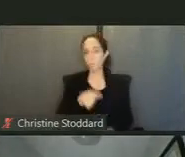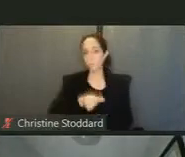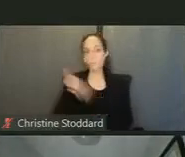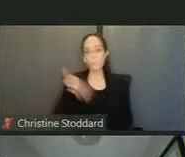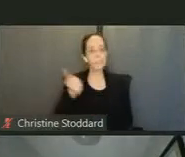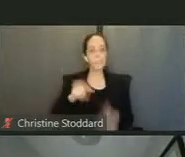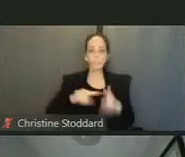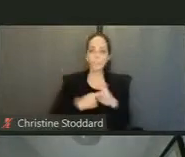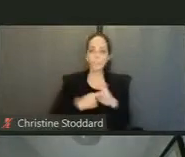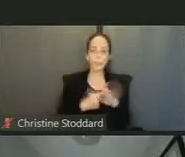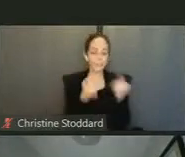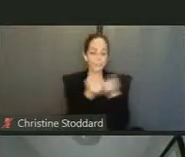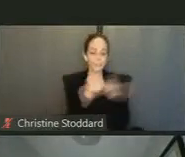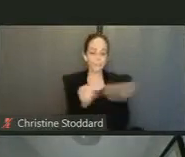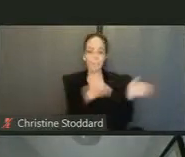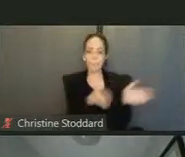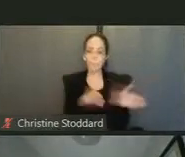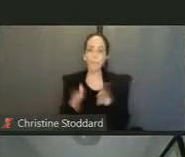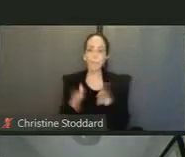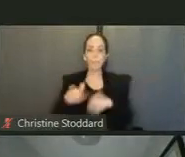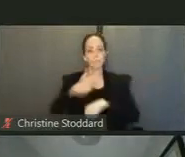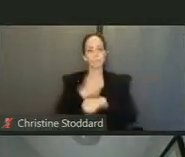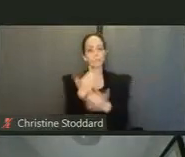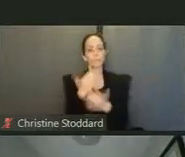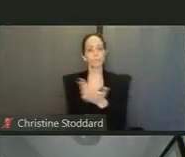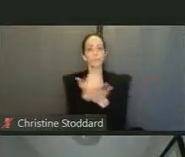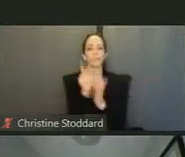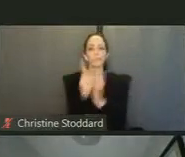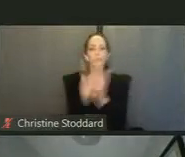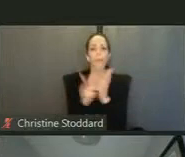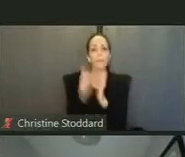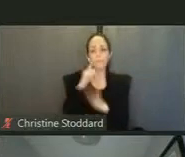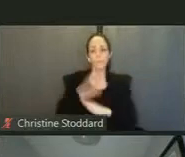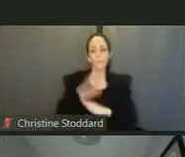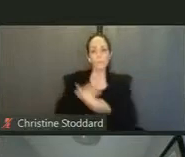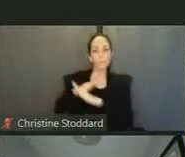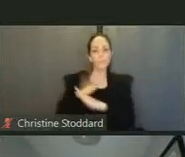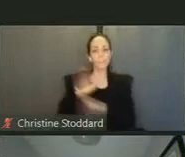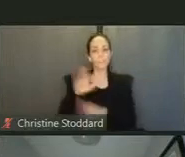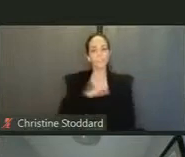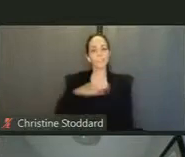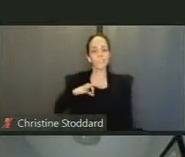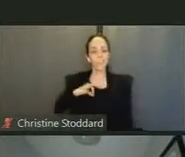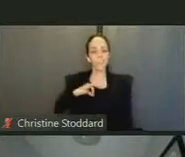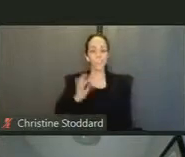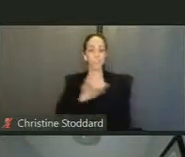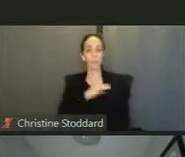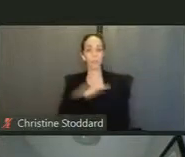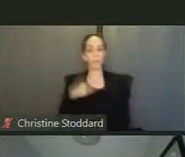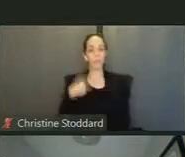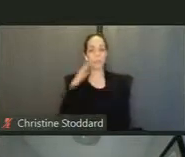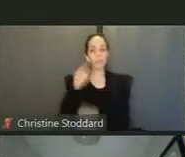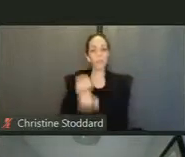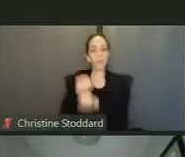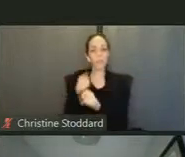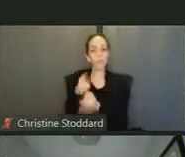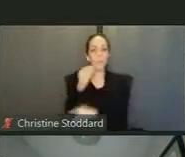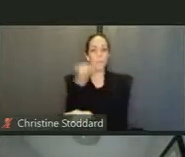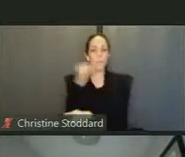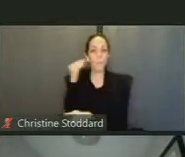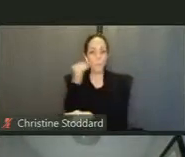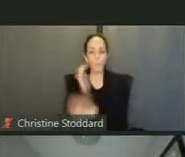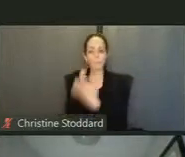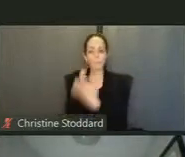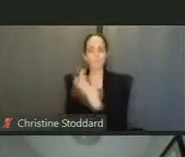safety planning, adopting protocols to protect those employees, and our members are working remotely and adapting to meeting